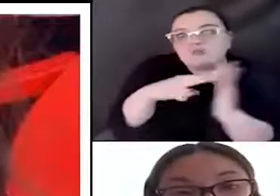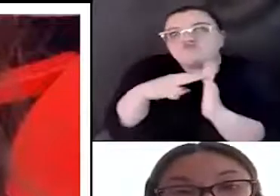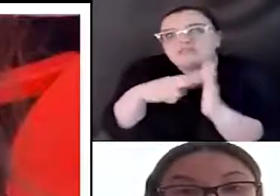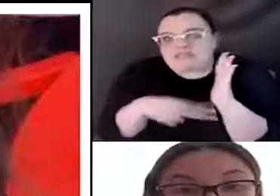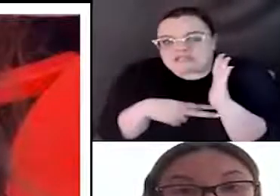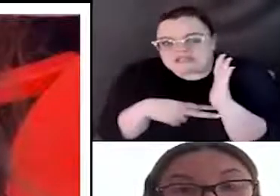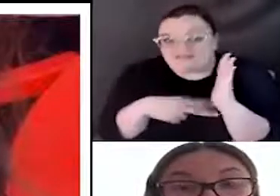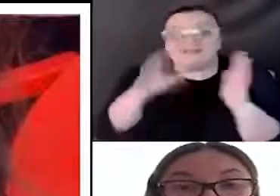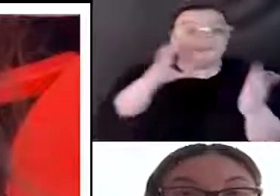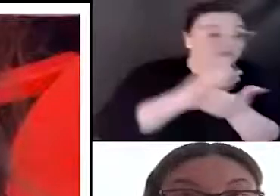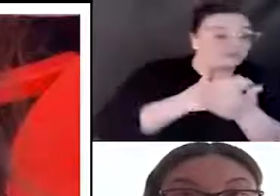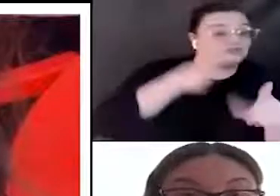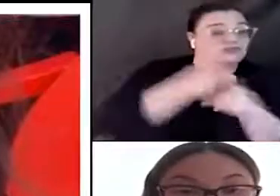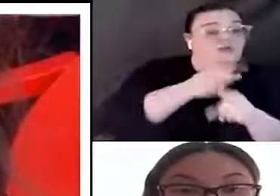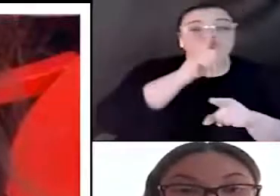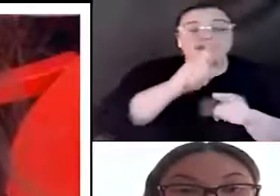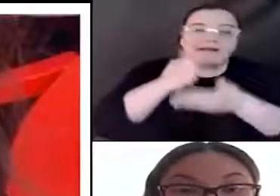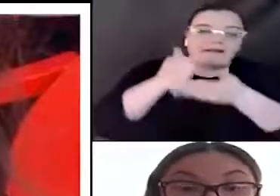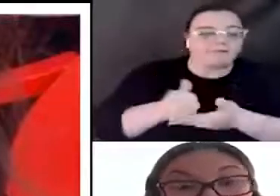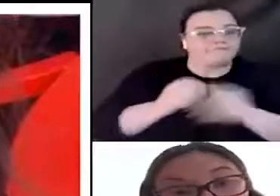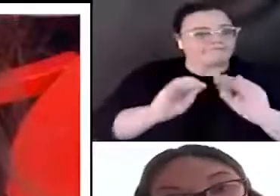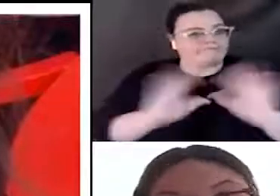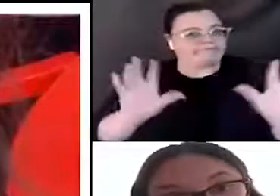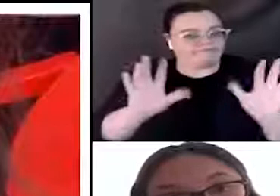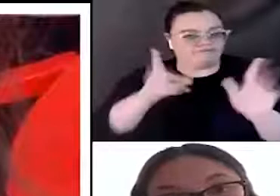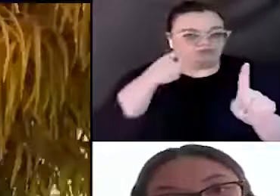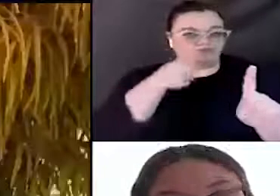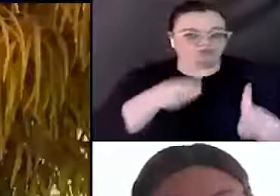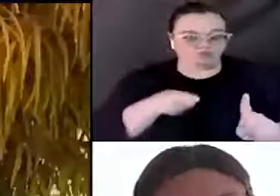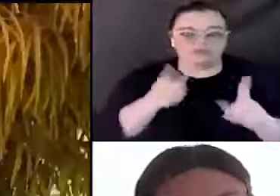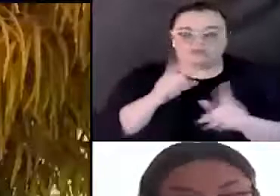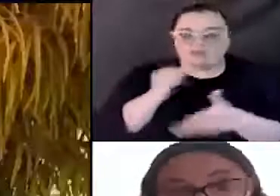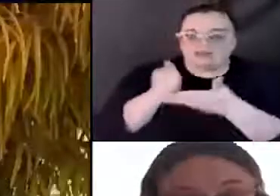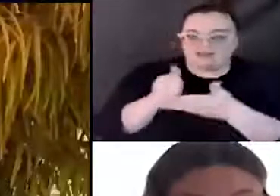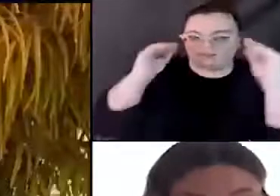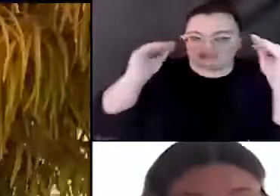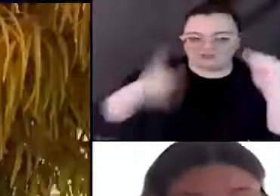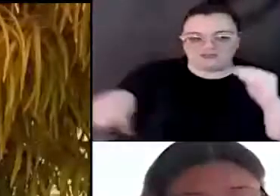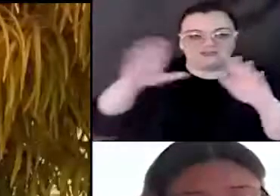pictures were really helpful to educate their children. And